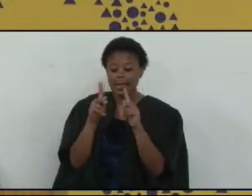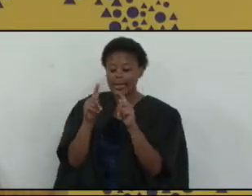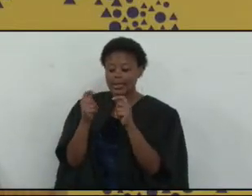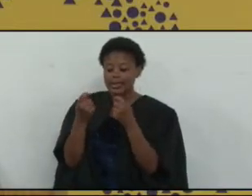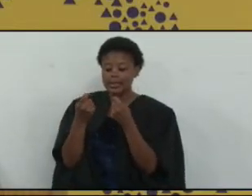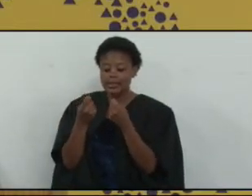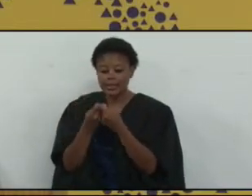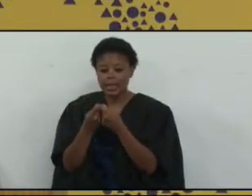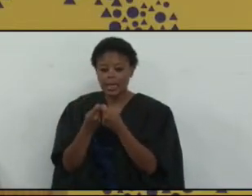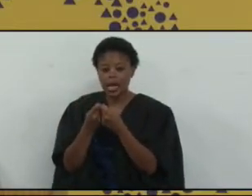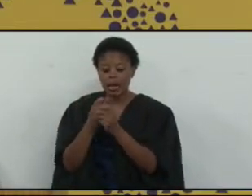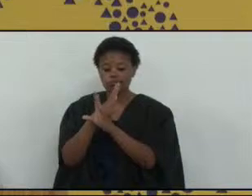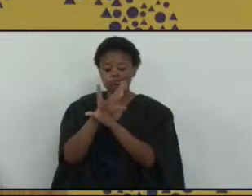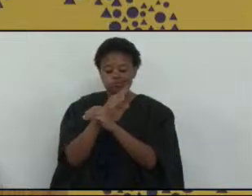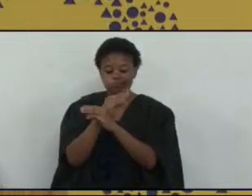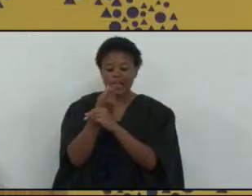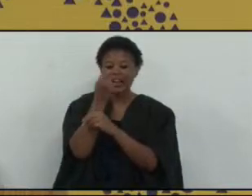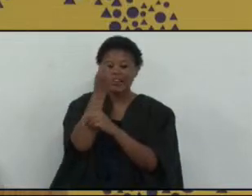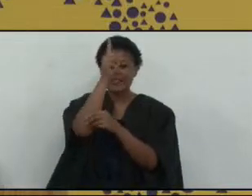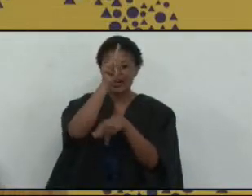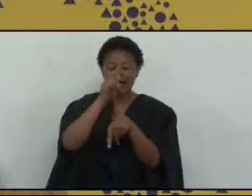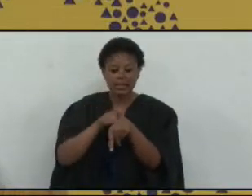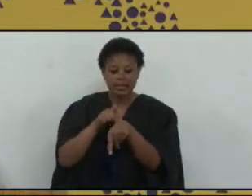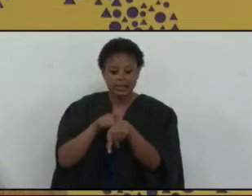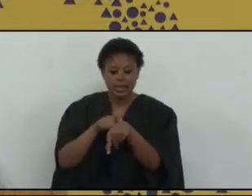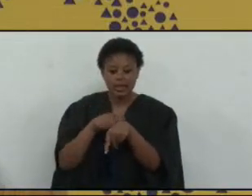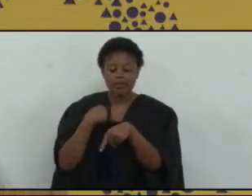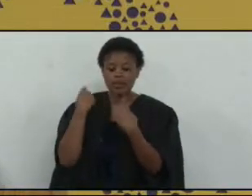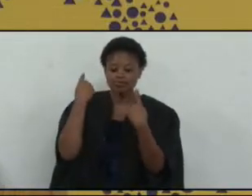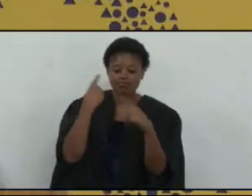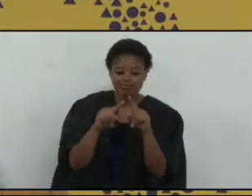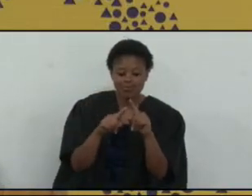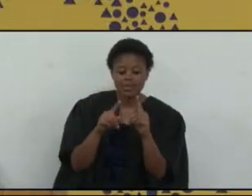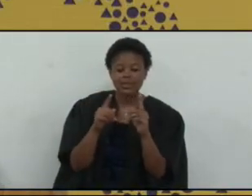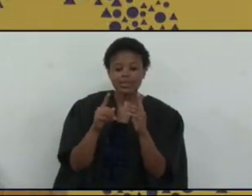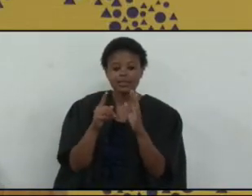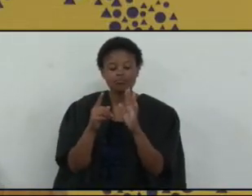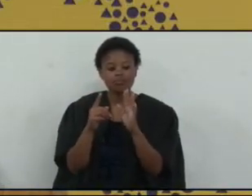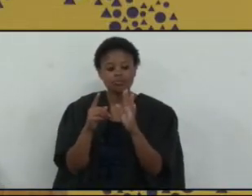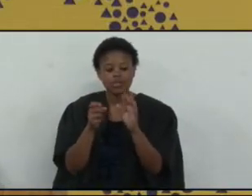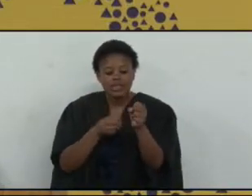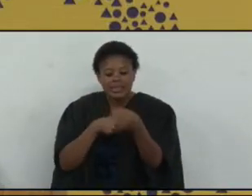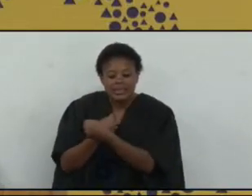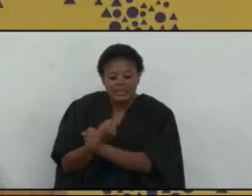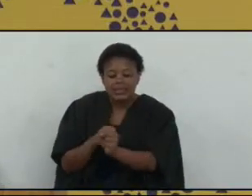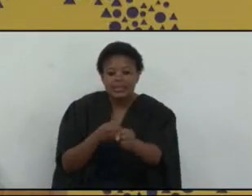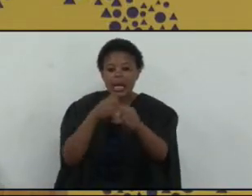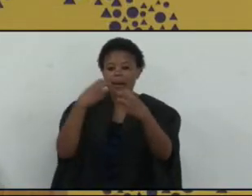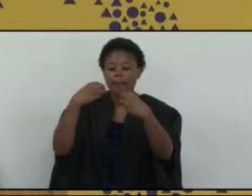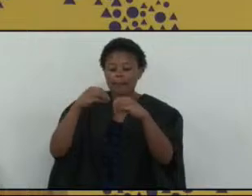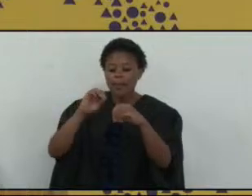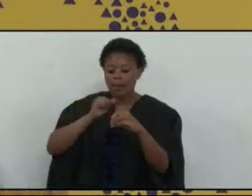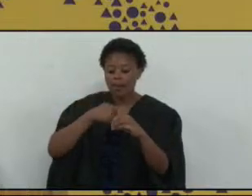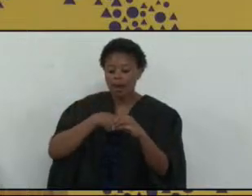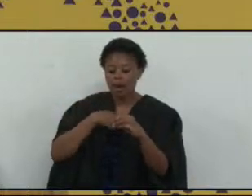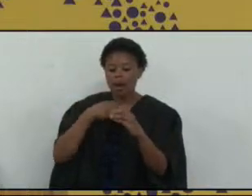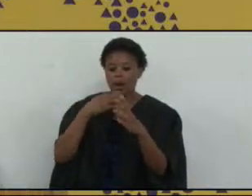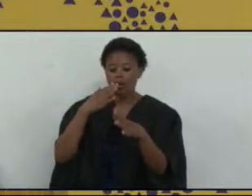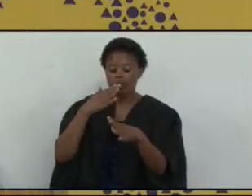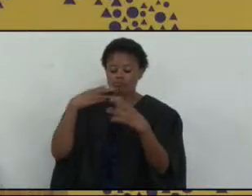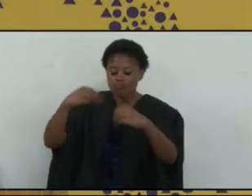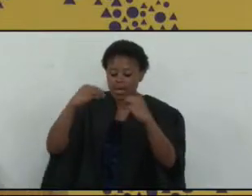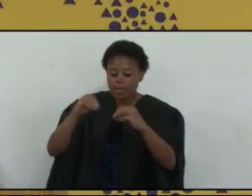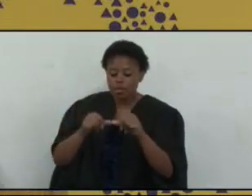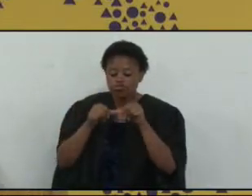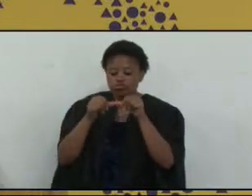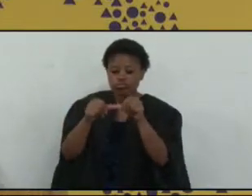journalists virtually for the first time, having to come up with digital and business strategies that would ensure our business survival.